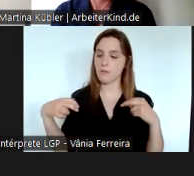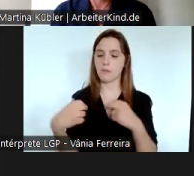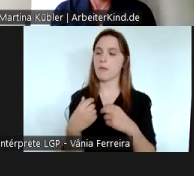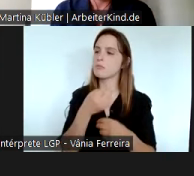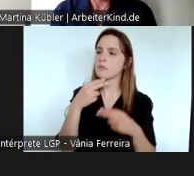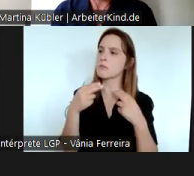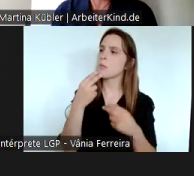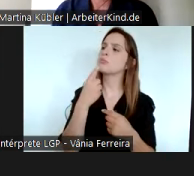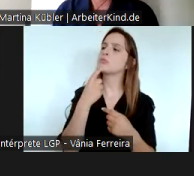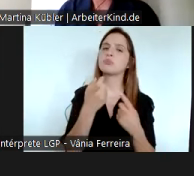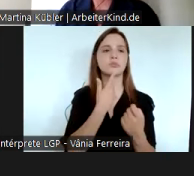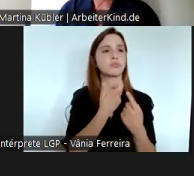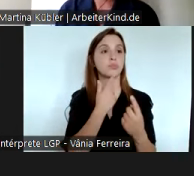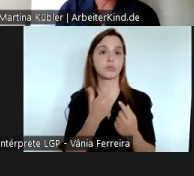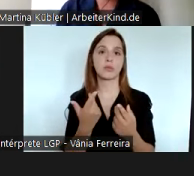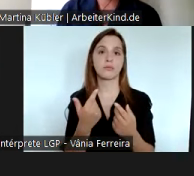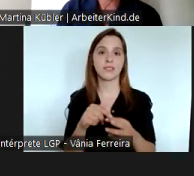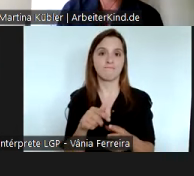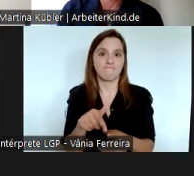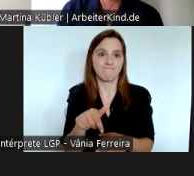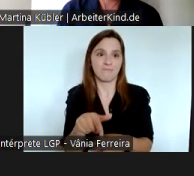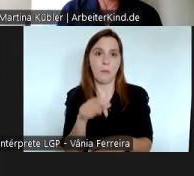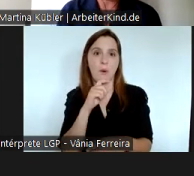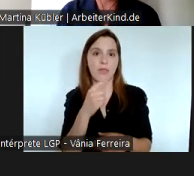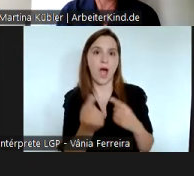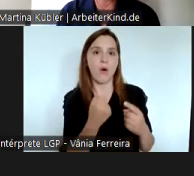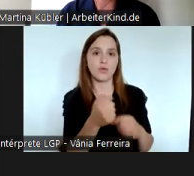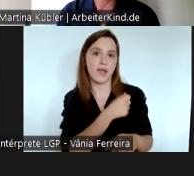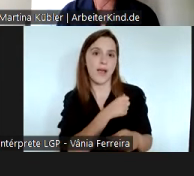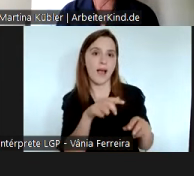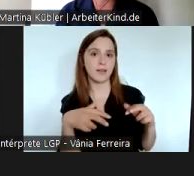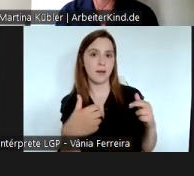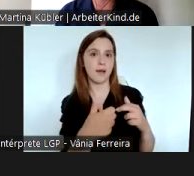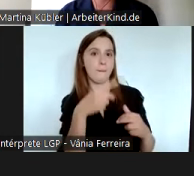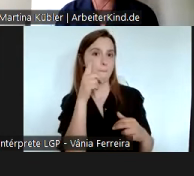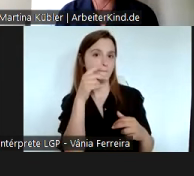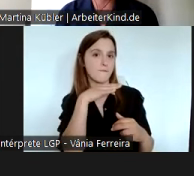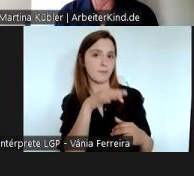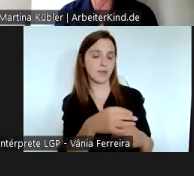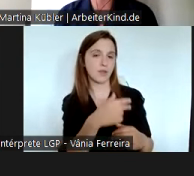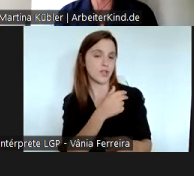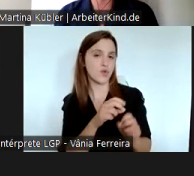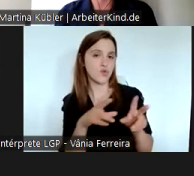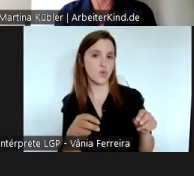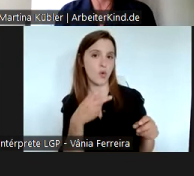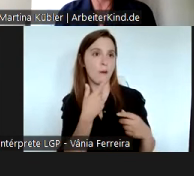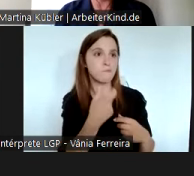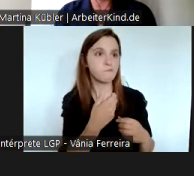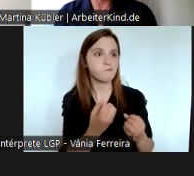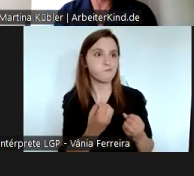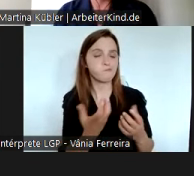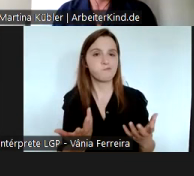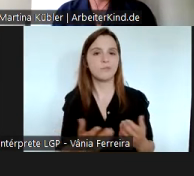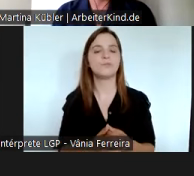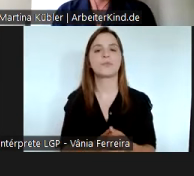to. And then the last challenge is that also very important, that you have no professional